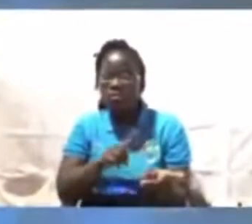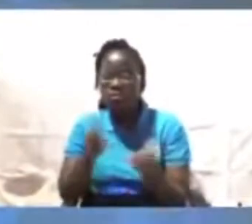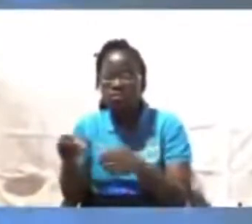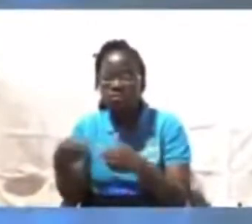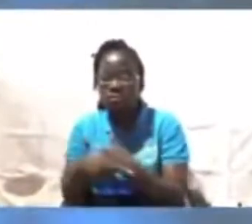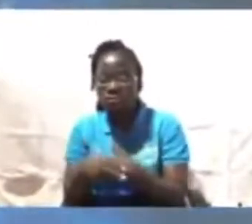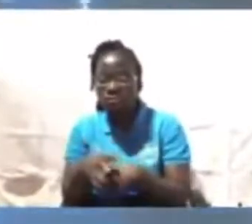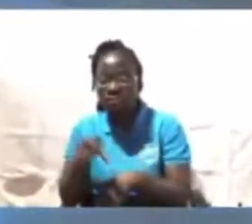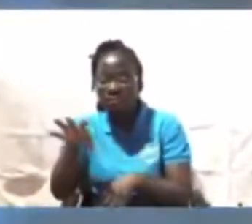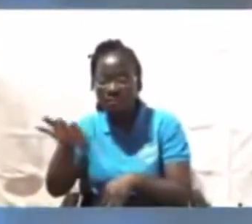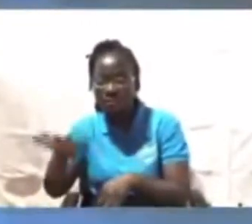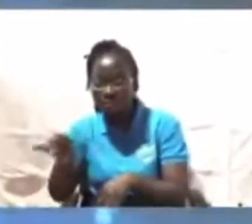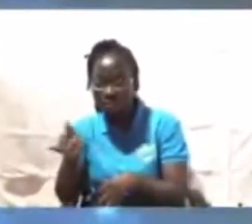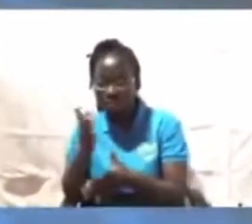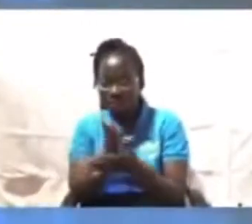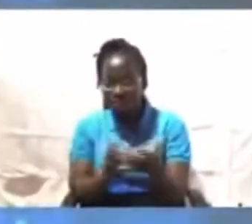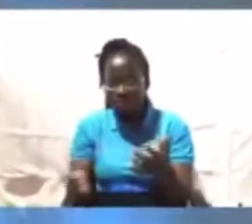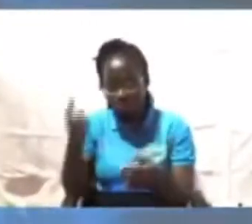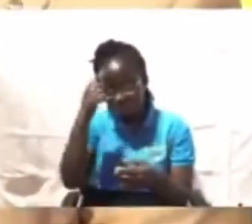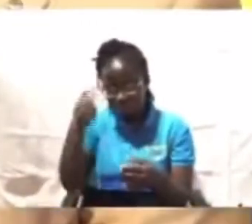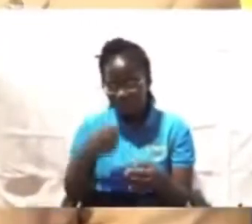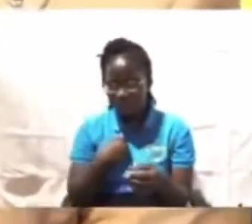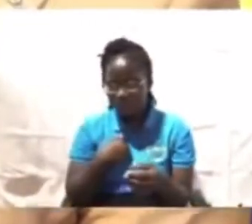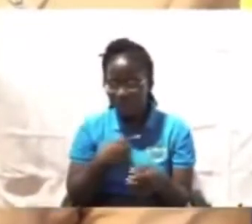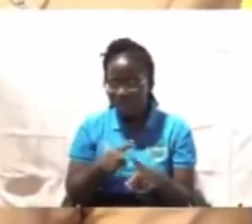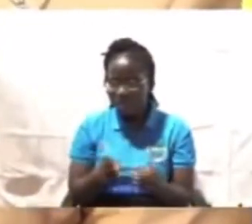them? Who would him?